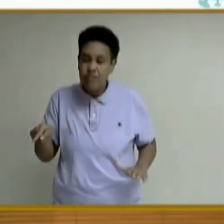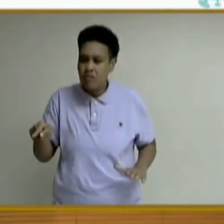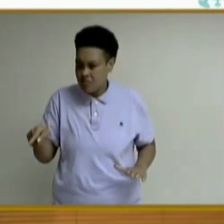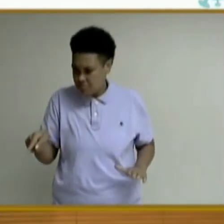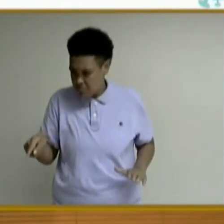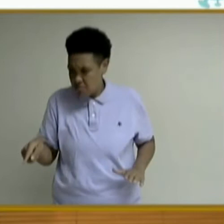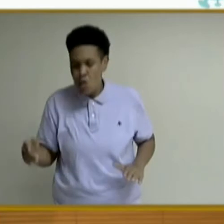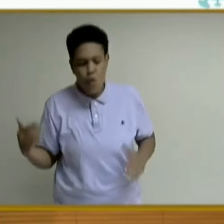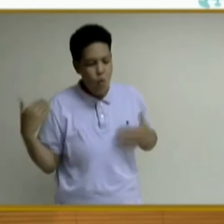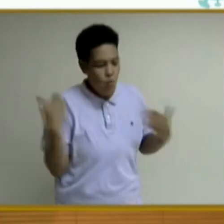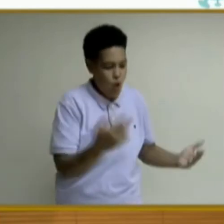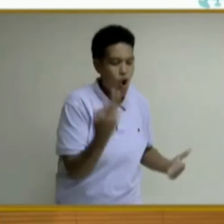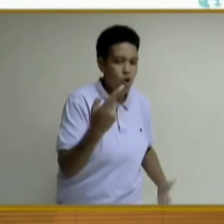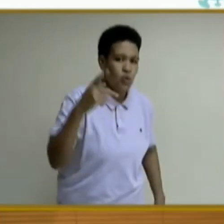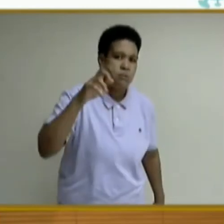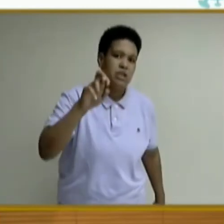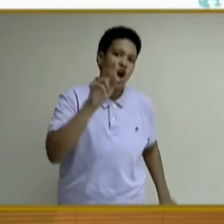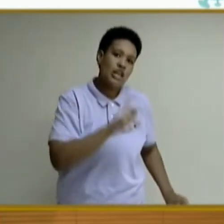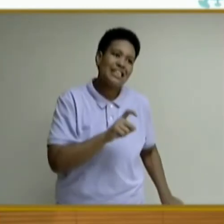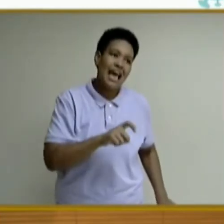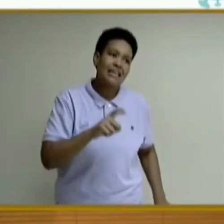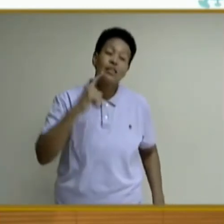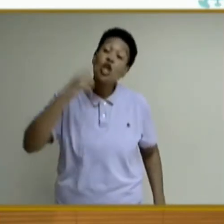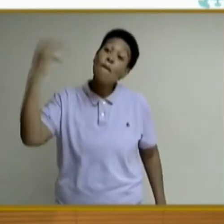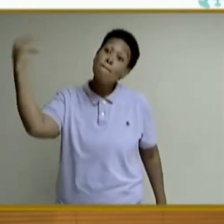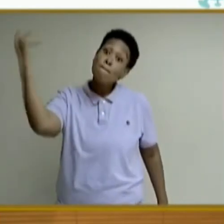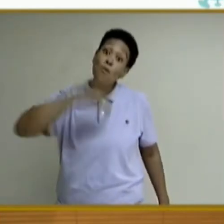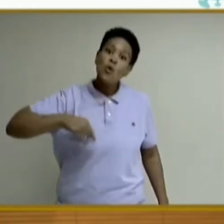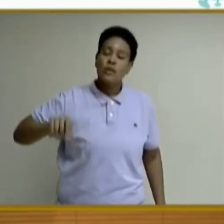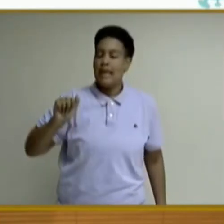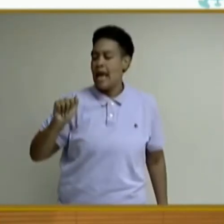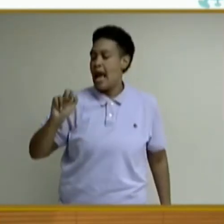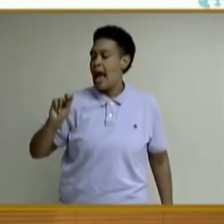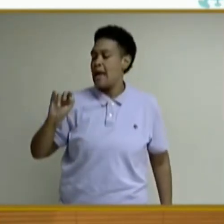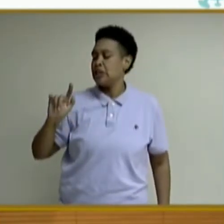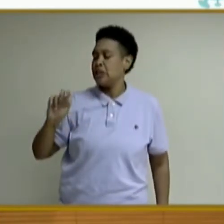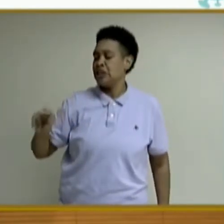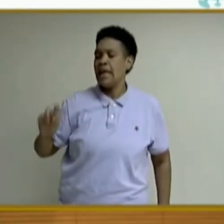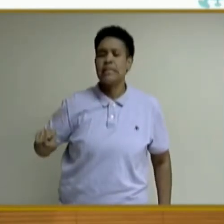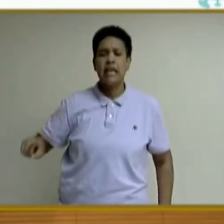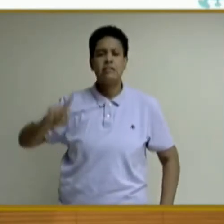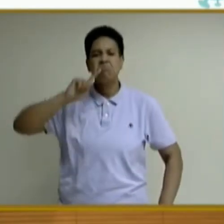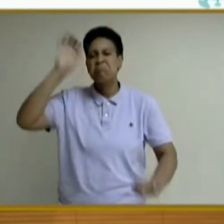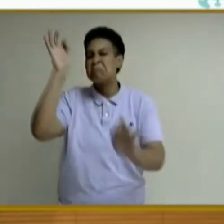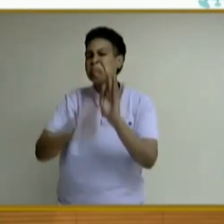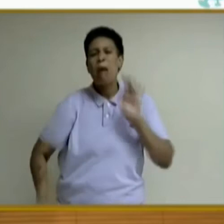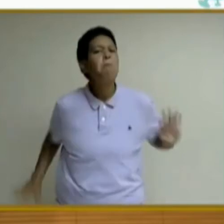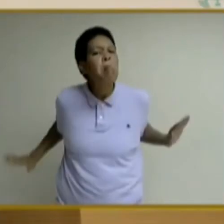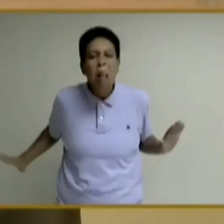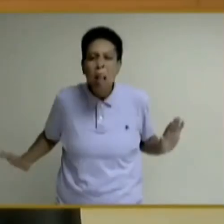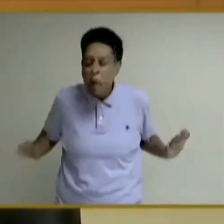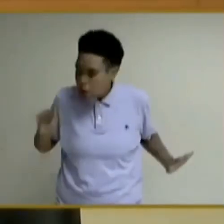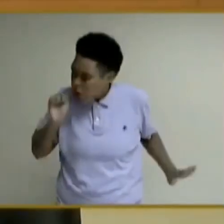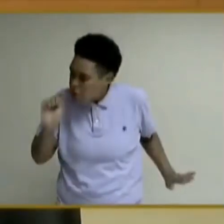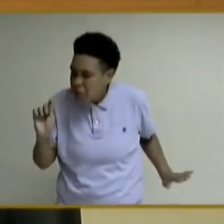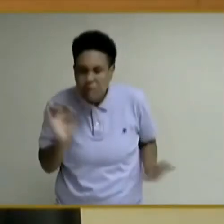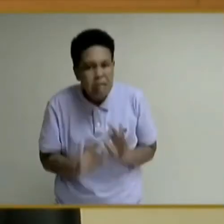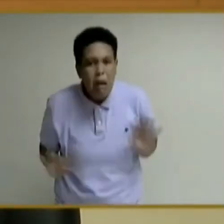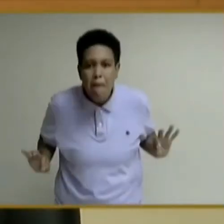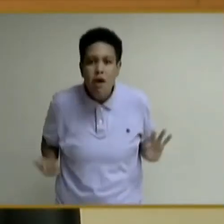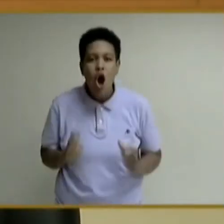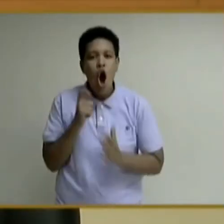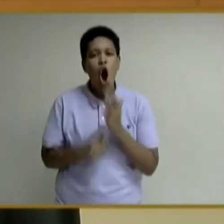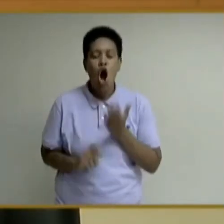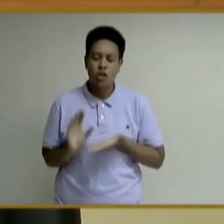PCR machine. The beauty of this test is that it is very simple and that it is very